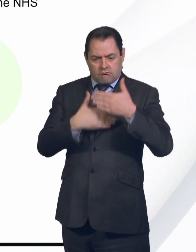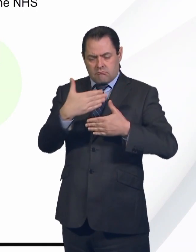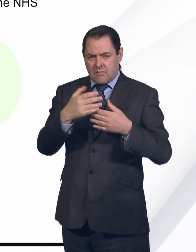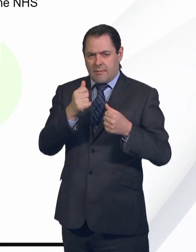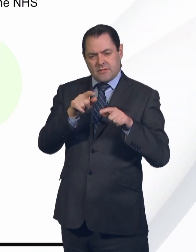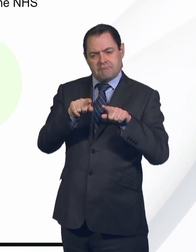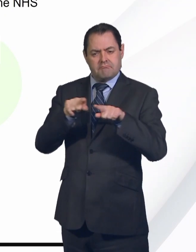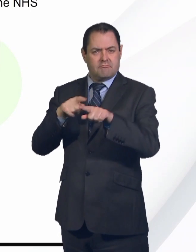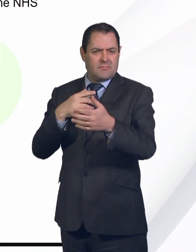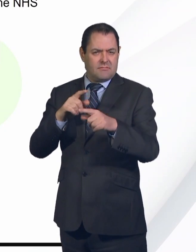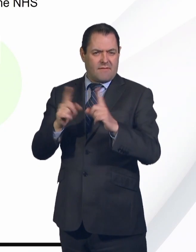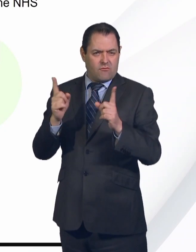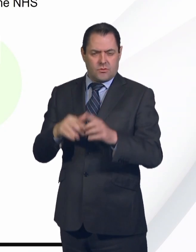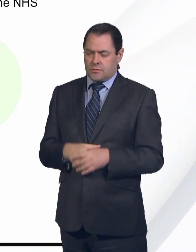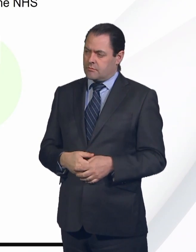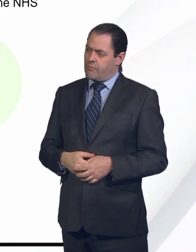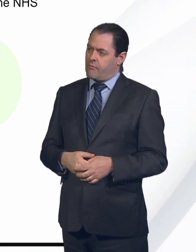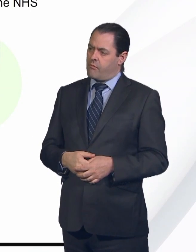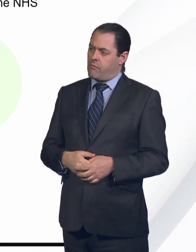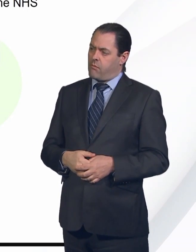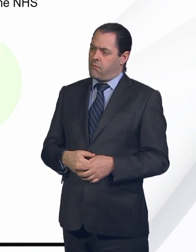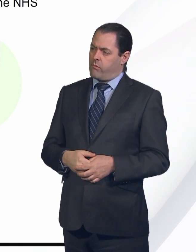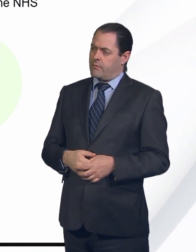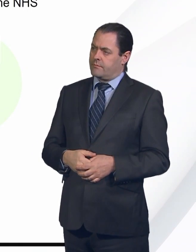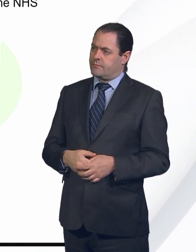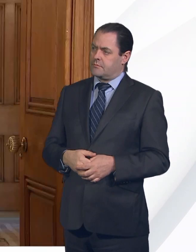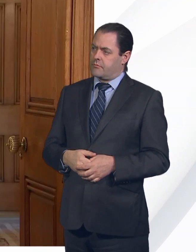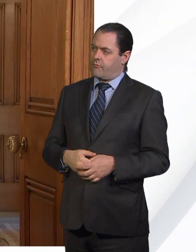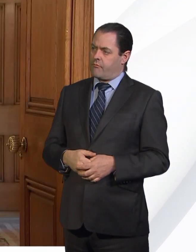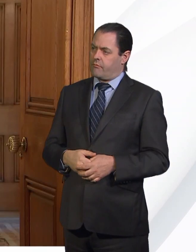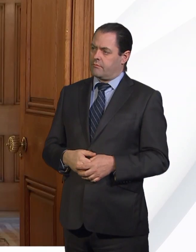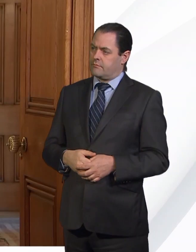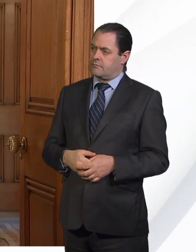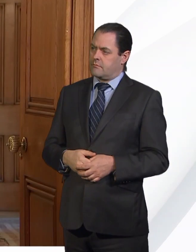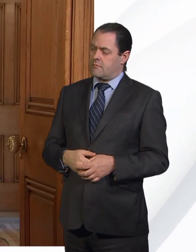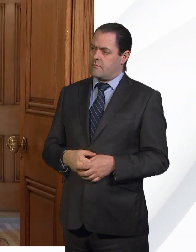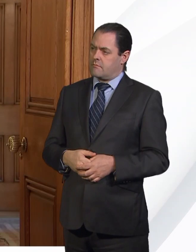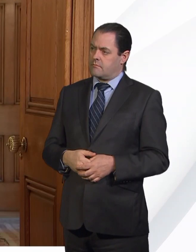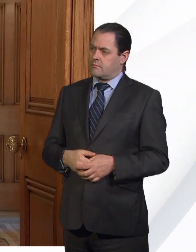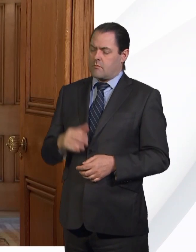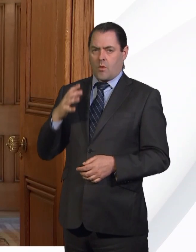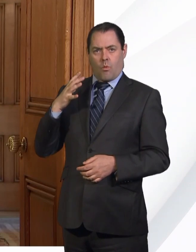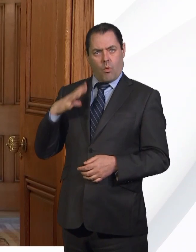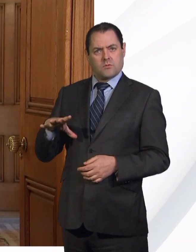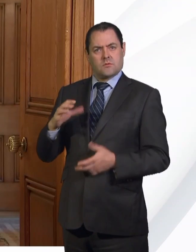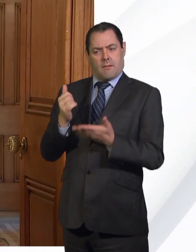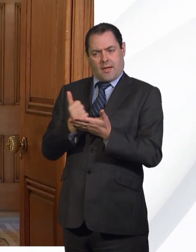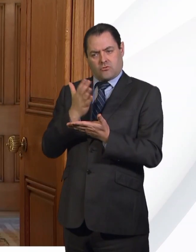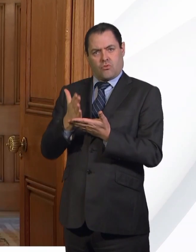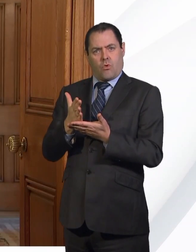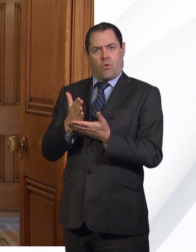speeds. This package has been carefully designed so that we can ease the burdens of